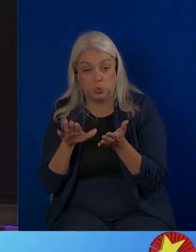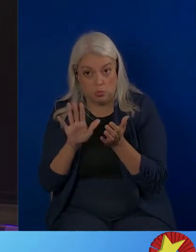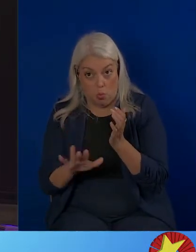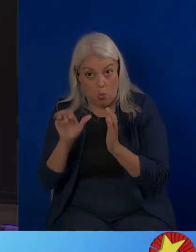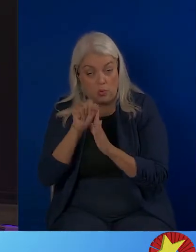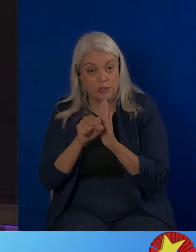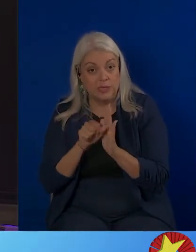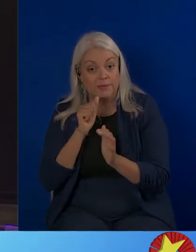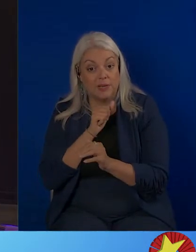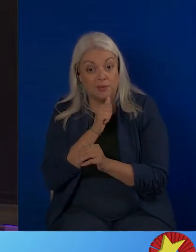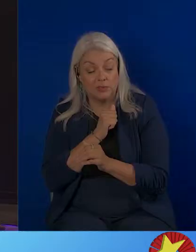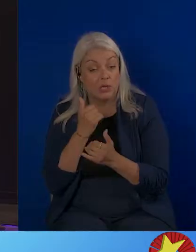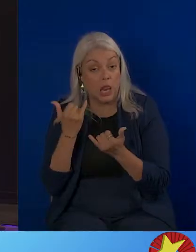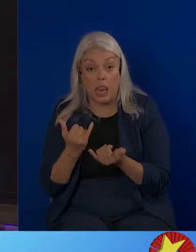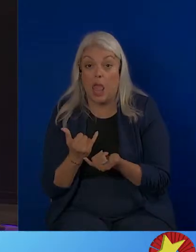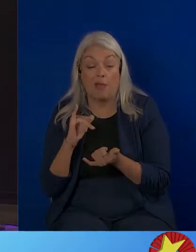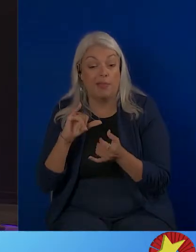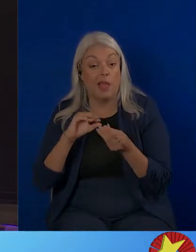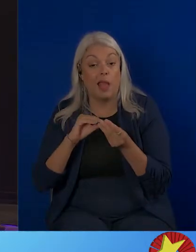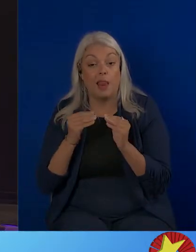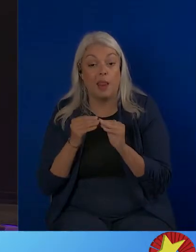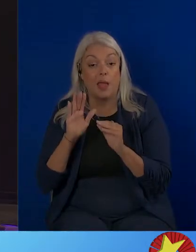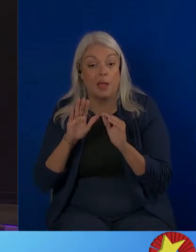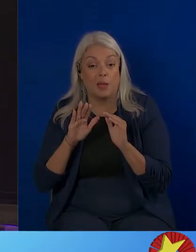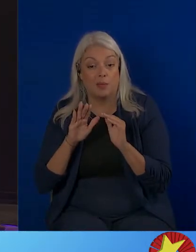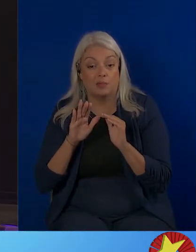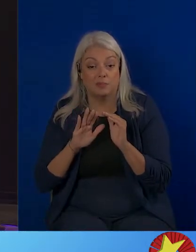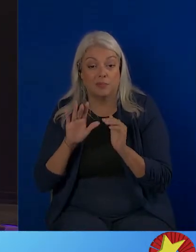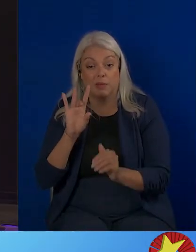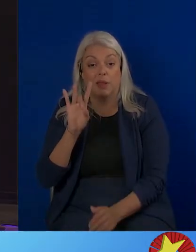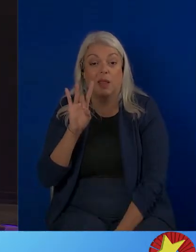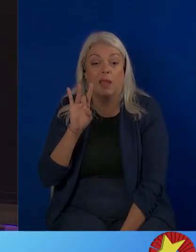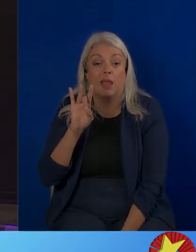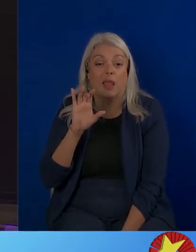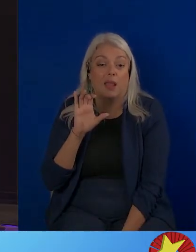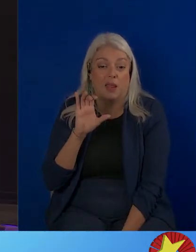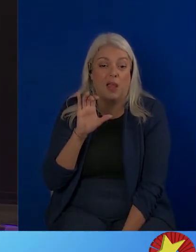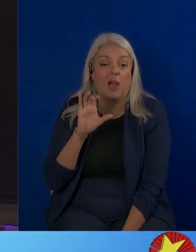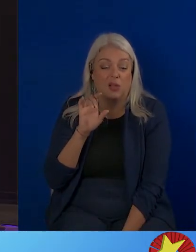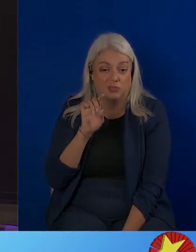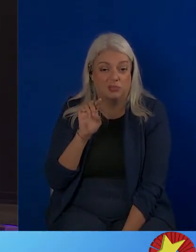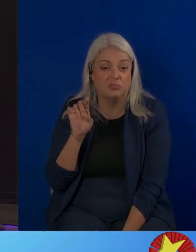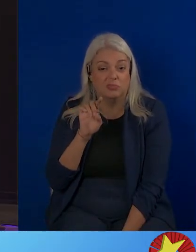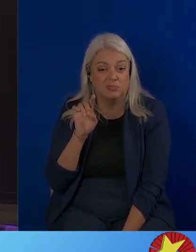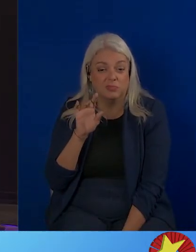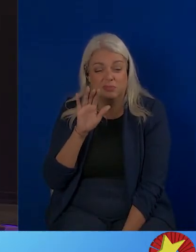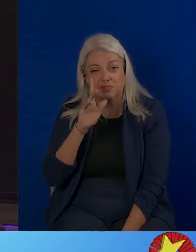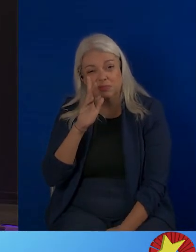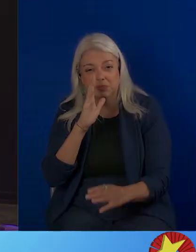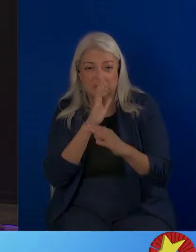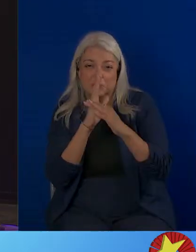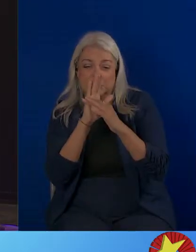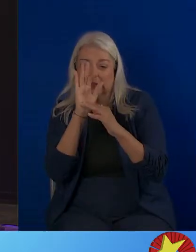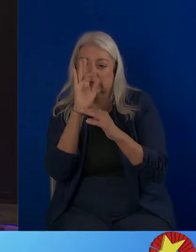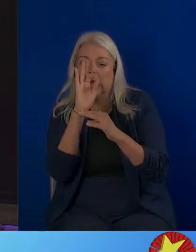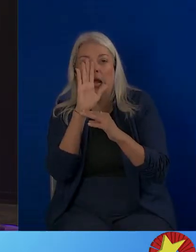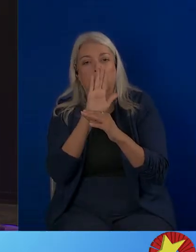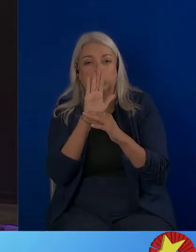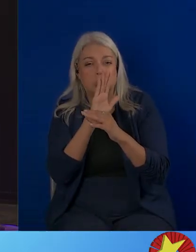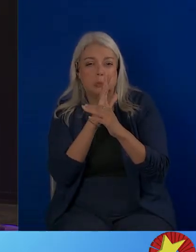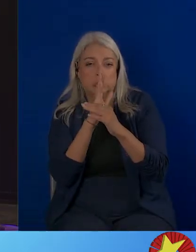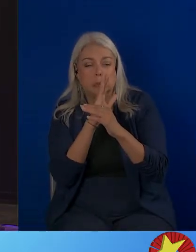state of Arizona. And currently, that has gone down to about